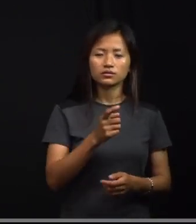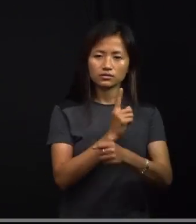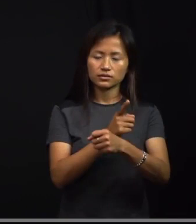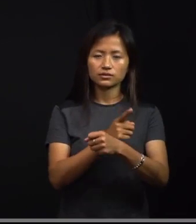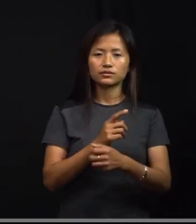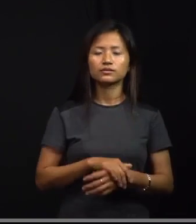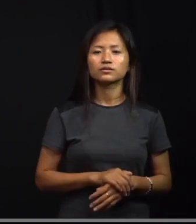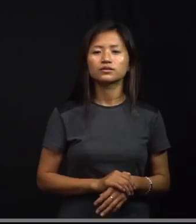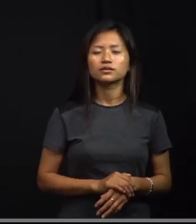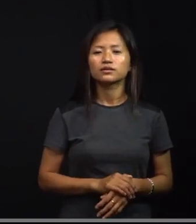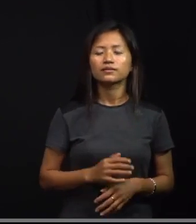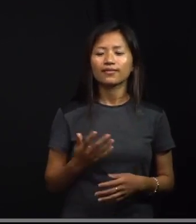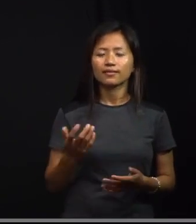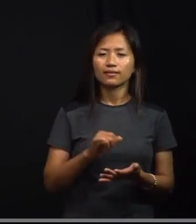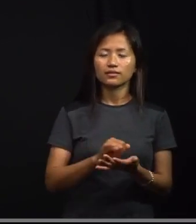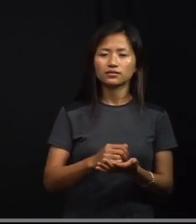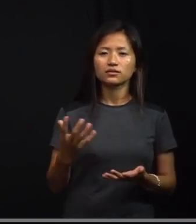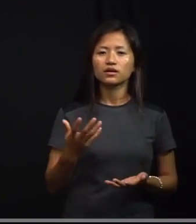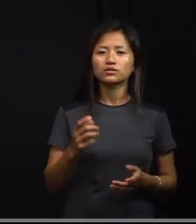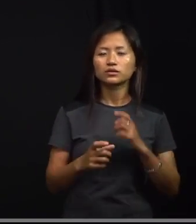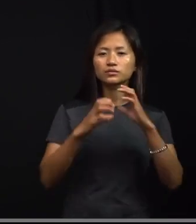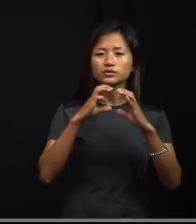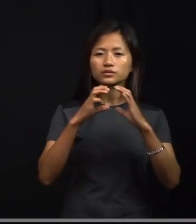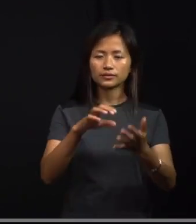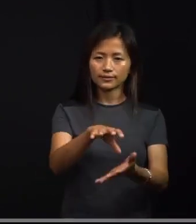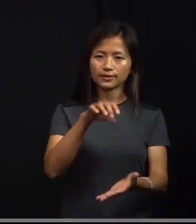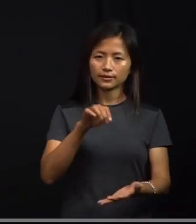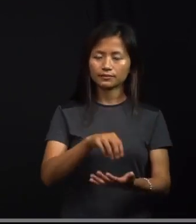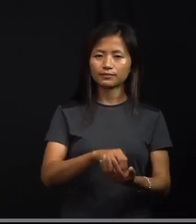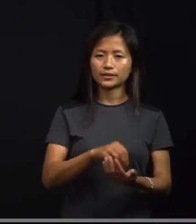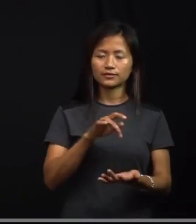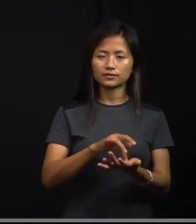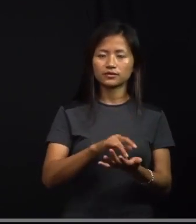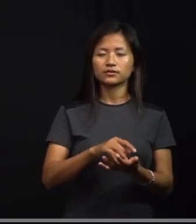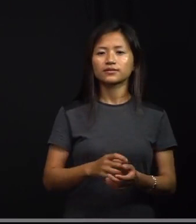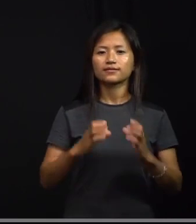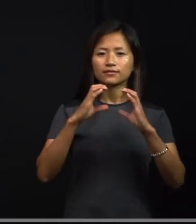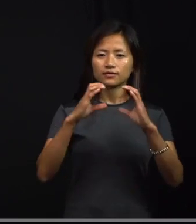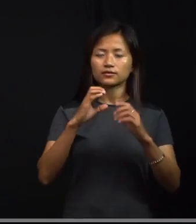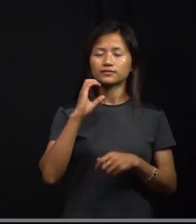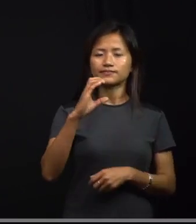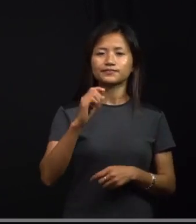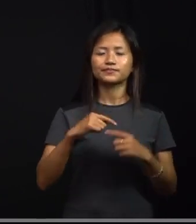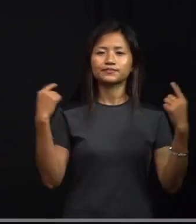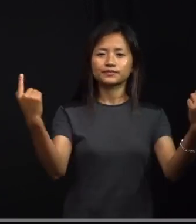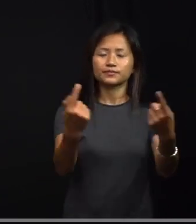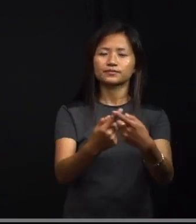teacher, right? So that is how communication is taking place inside the classroom, right? So those are